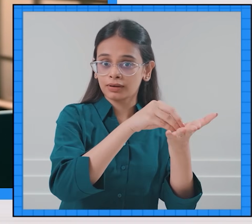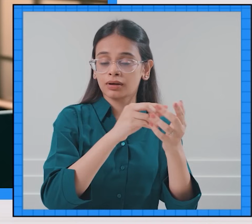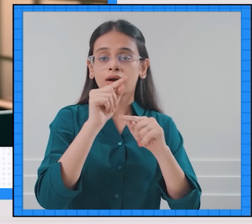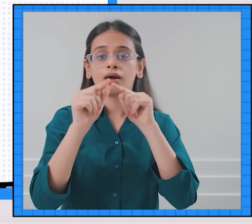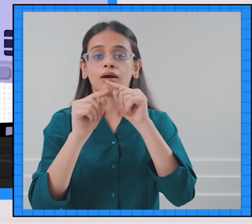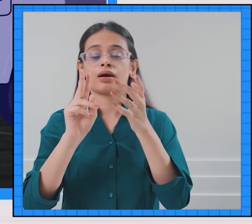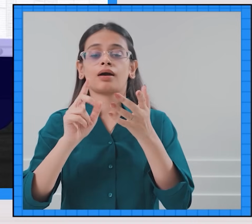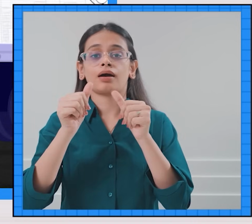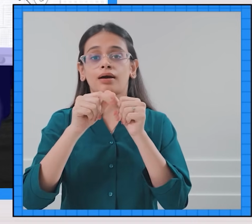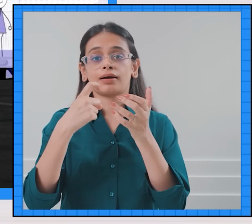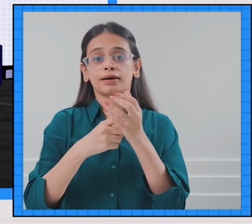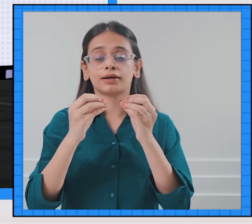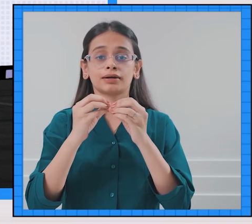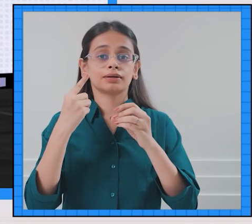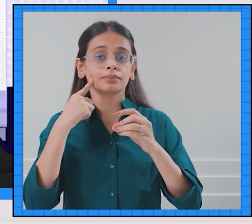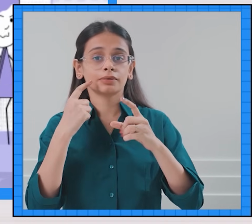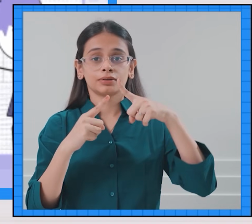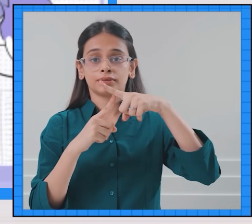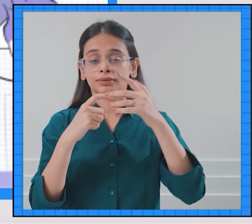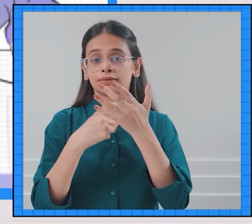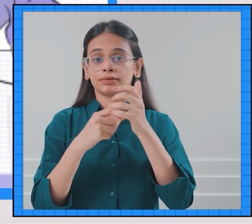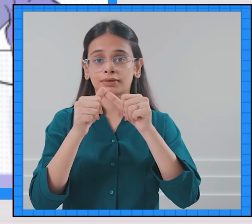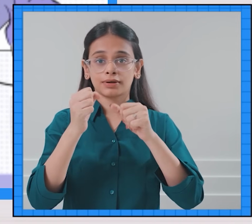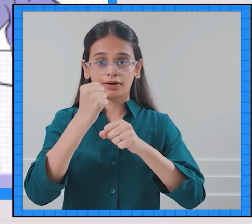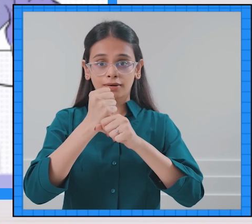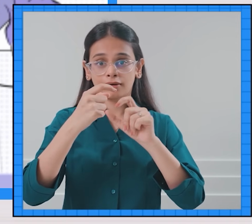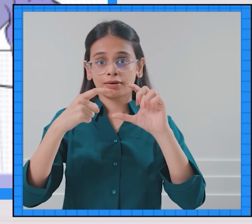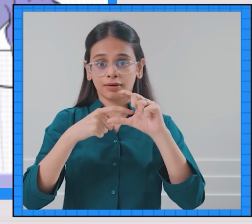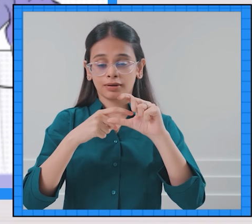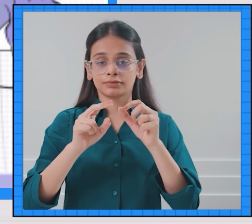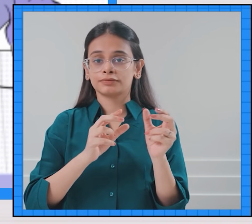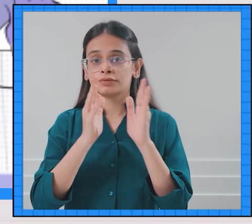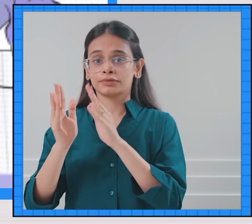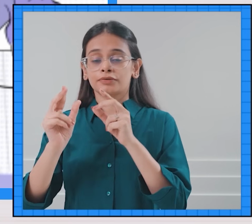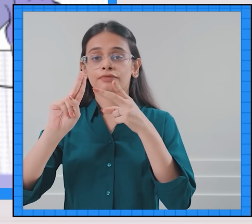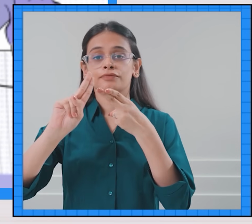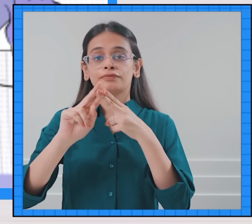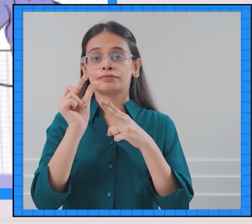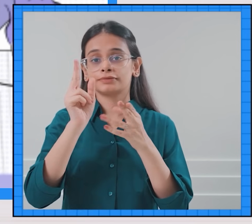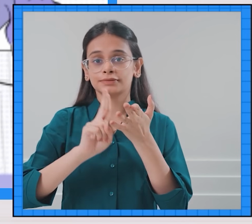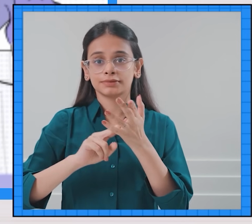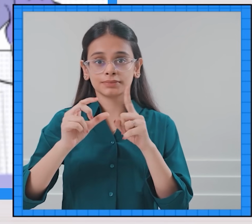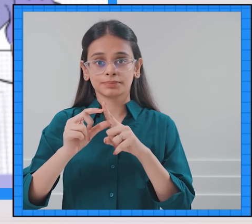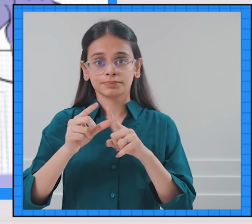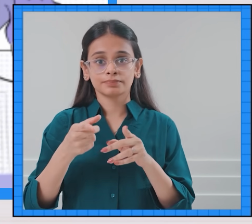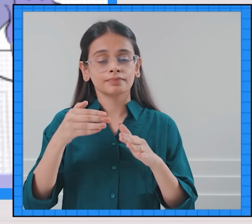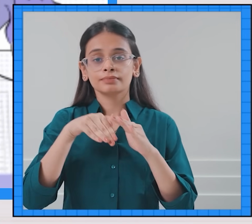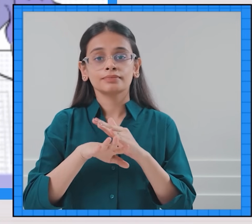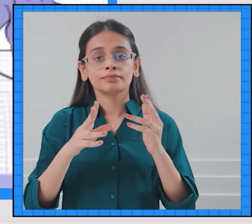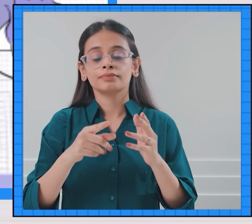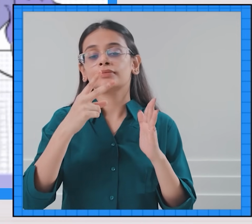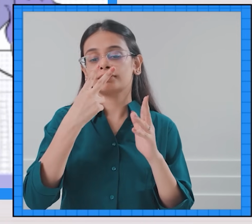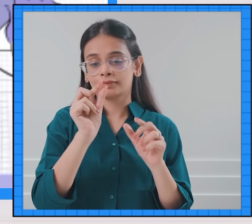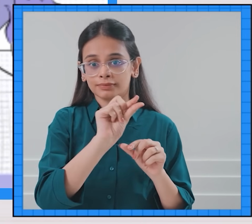arbitrage fund. Arbitrage funds invest in arbitrage opportunities in equity markets, and by definition, arbitrage